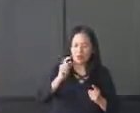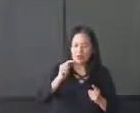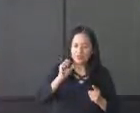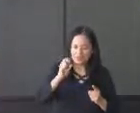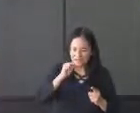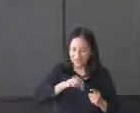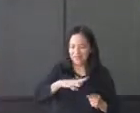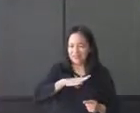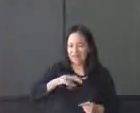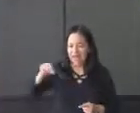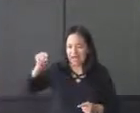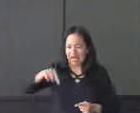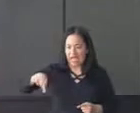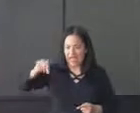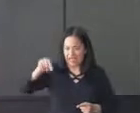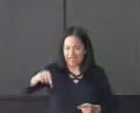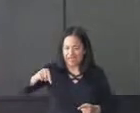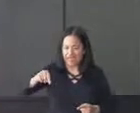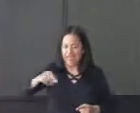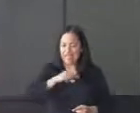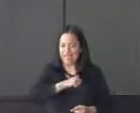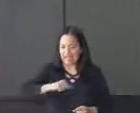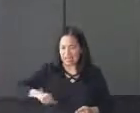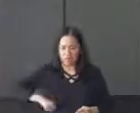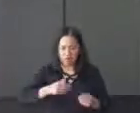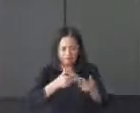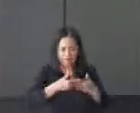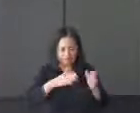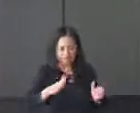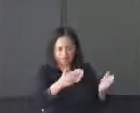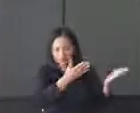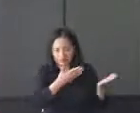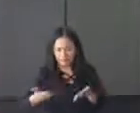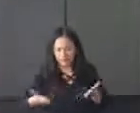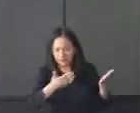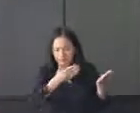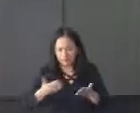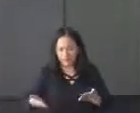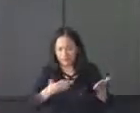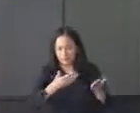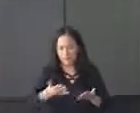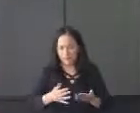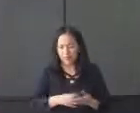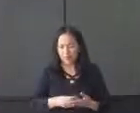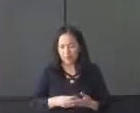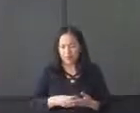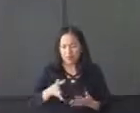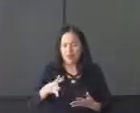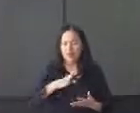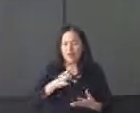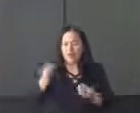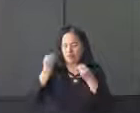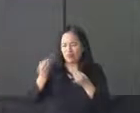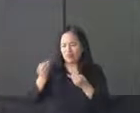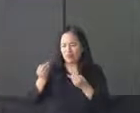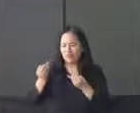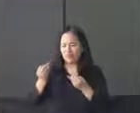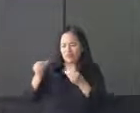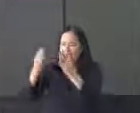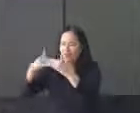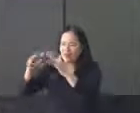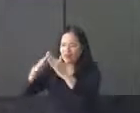and the mayor of this municipality opened the doors of houses that were